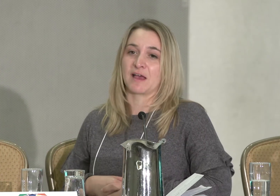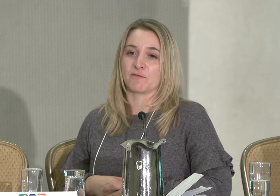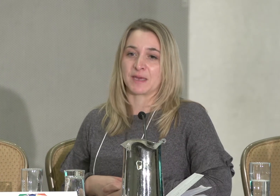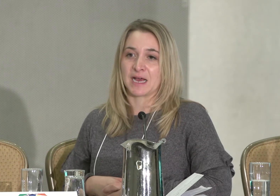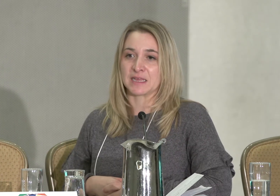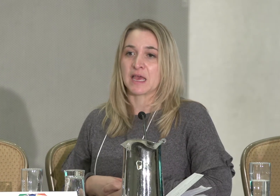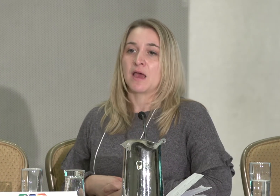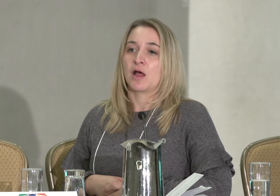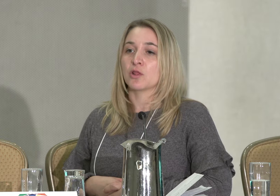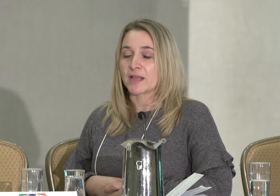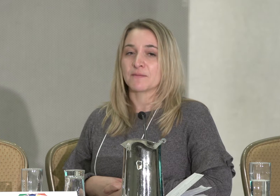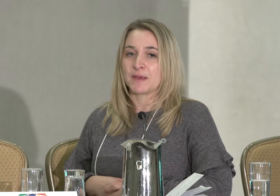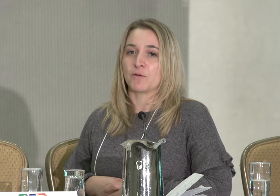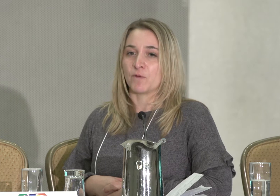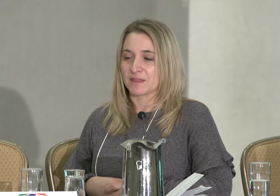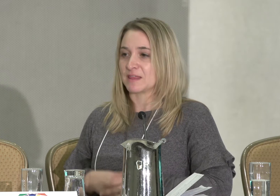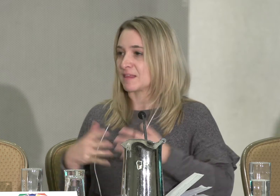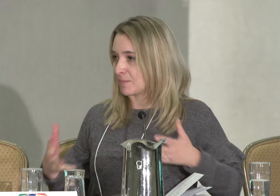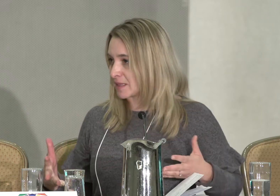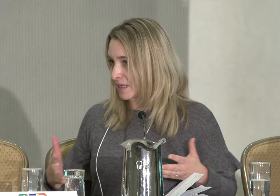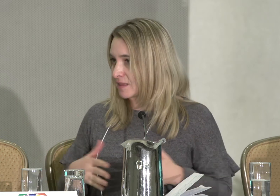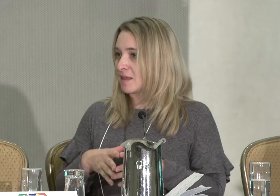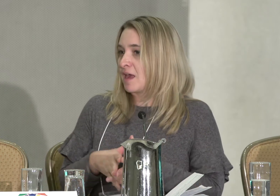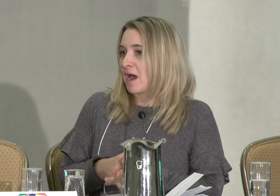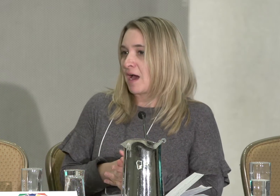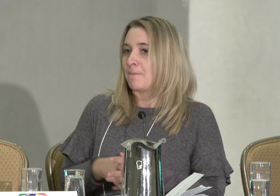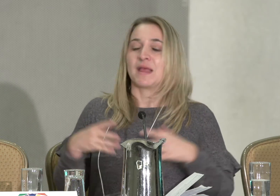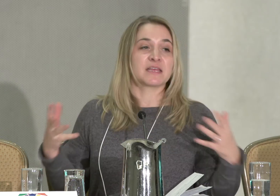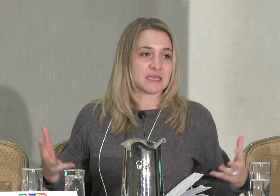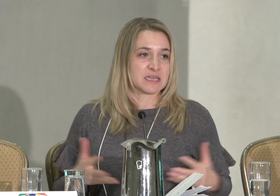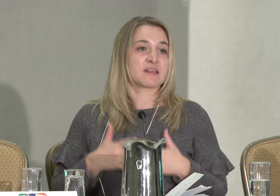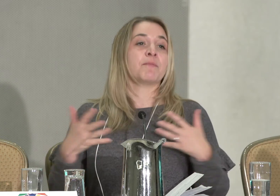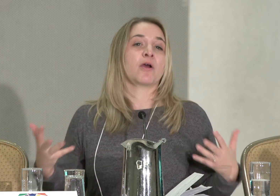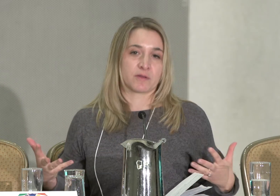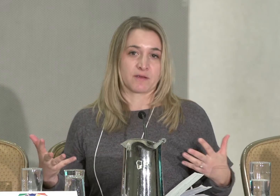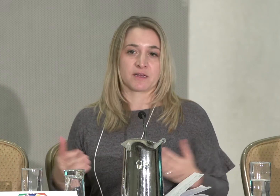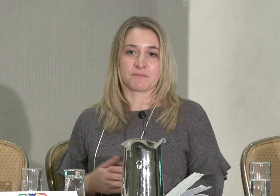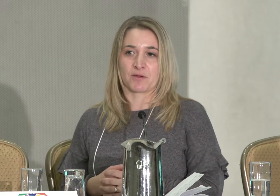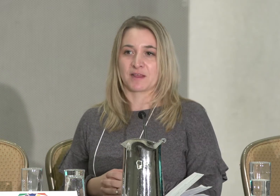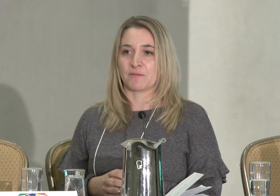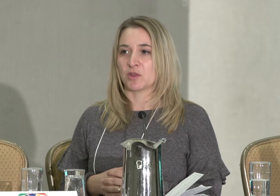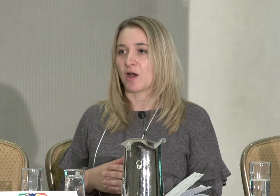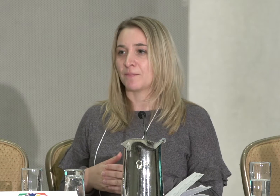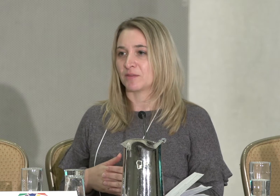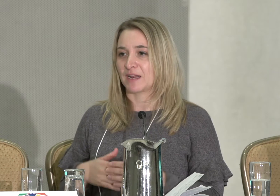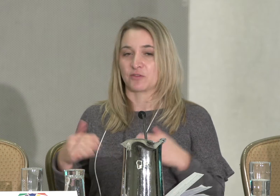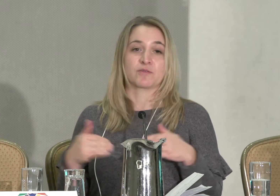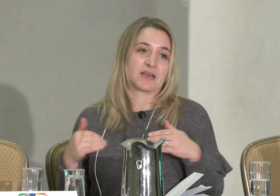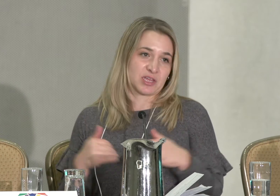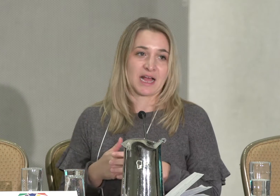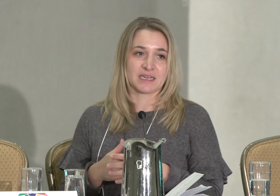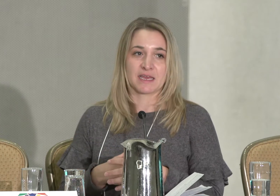to itself because lots of people with disabilities, mental illness is part of their experience, and we talk about